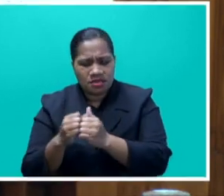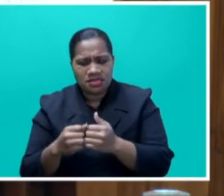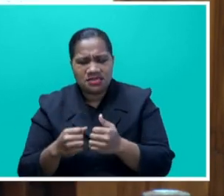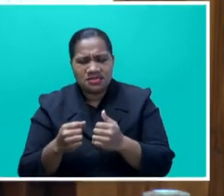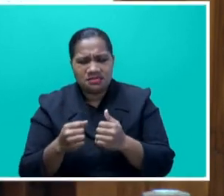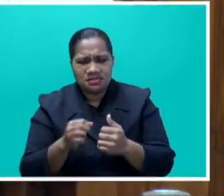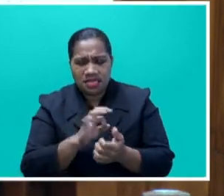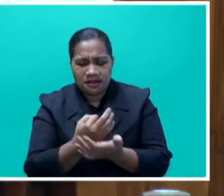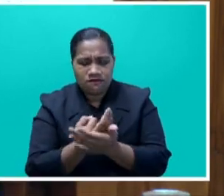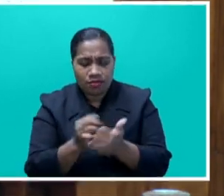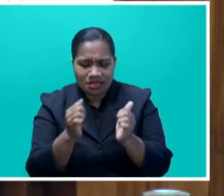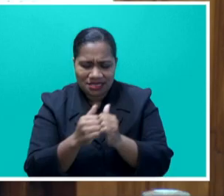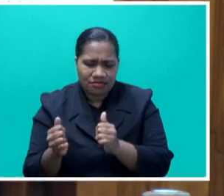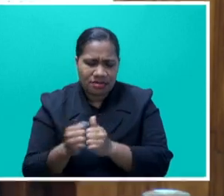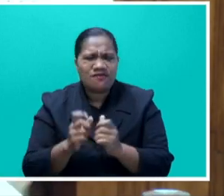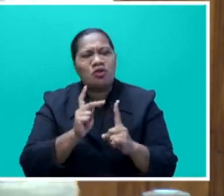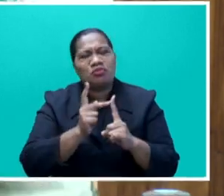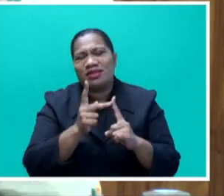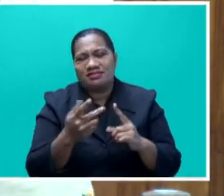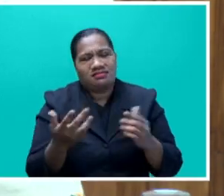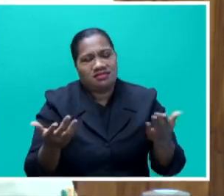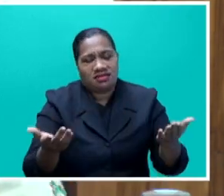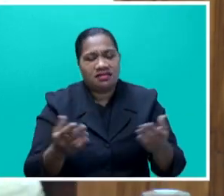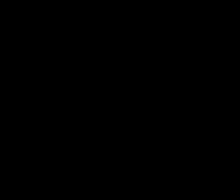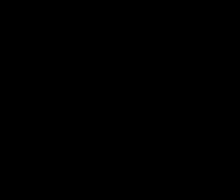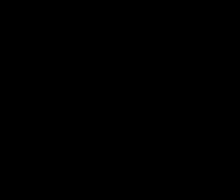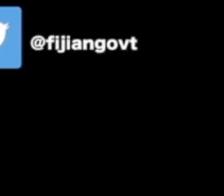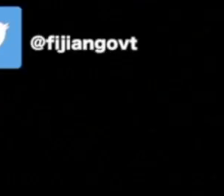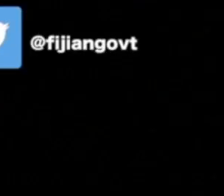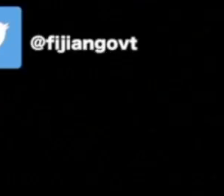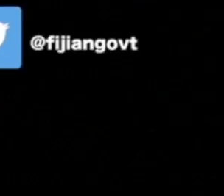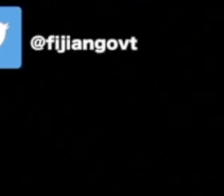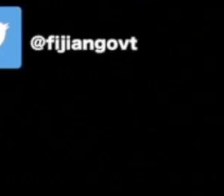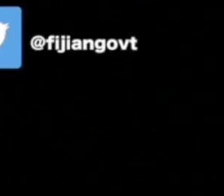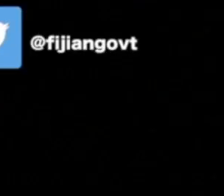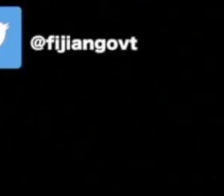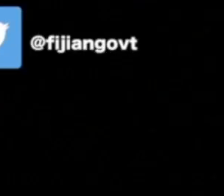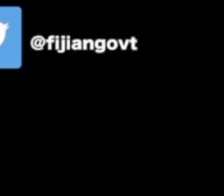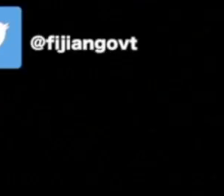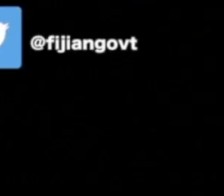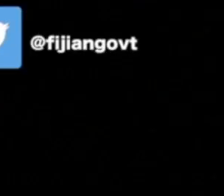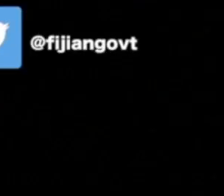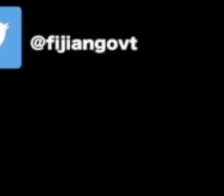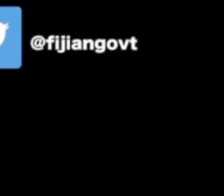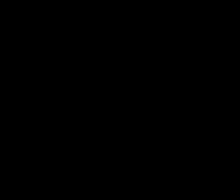Thank you, Mr. Speaker, sir. Thank you. Very. We'll move on.